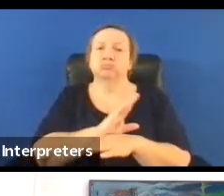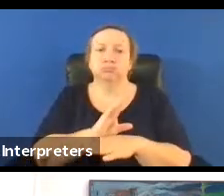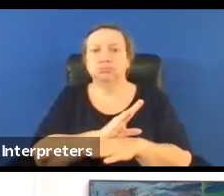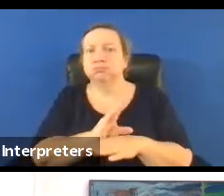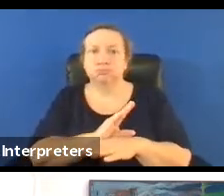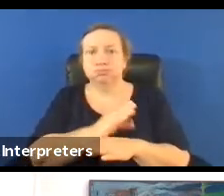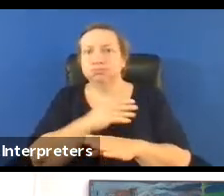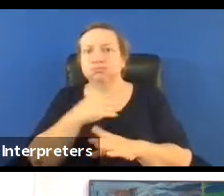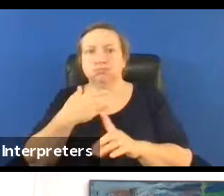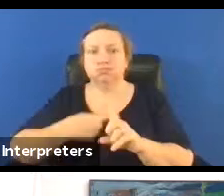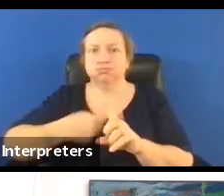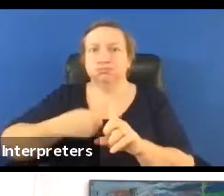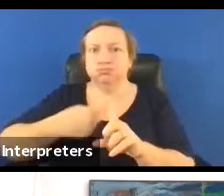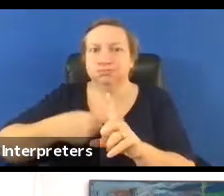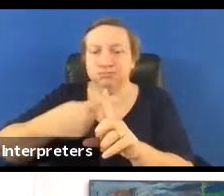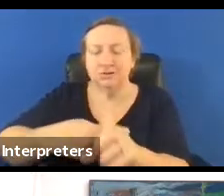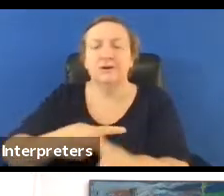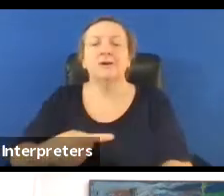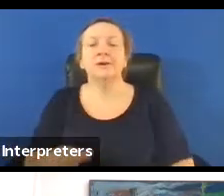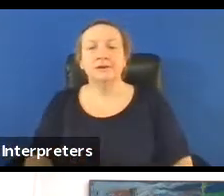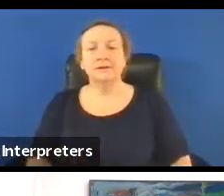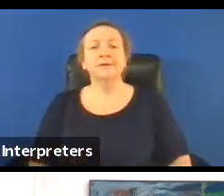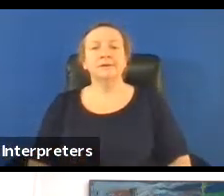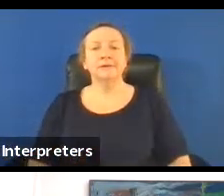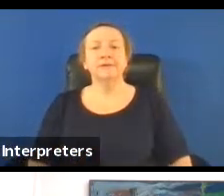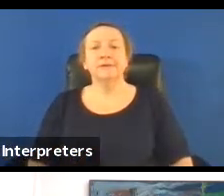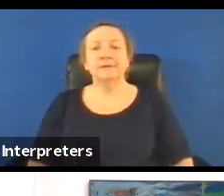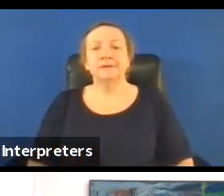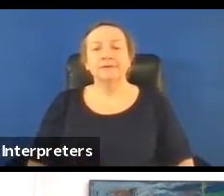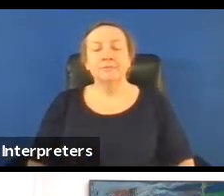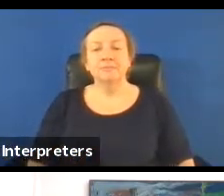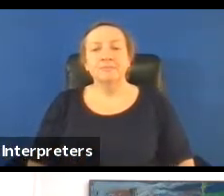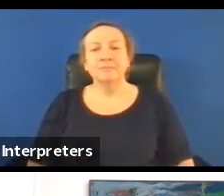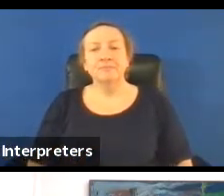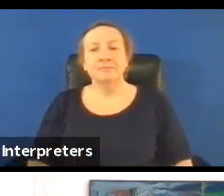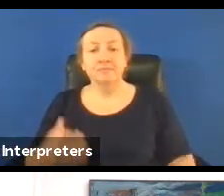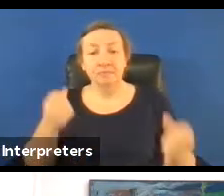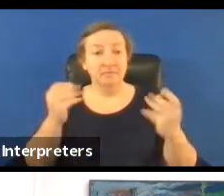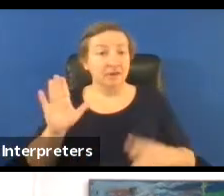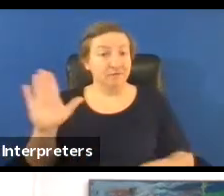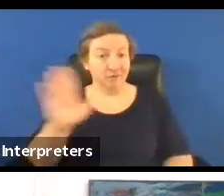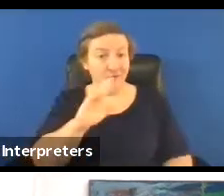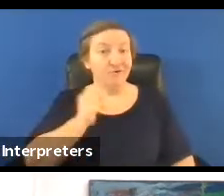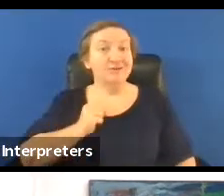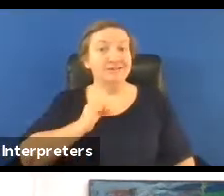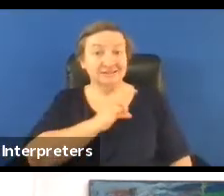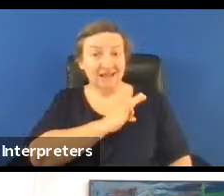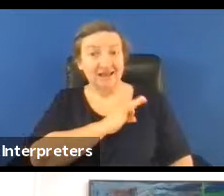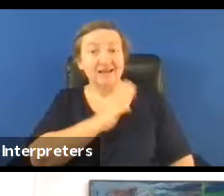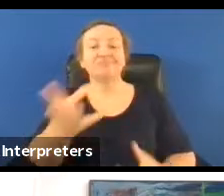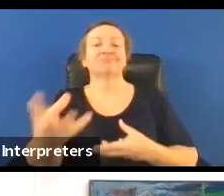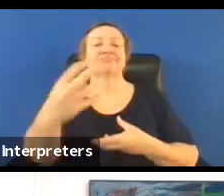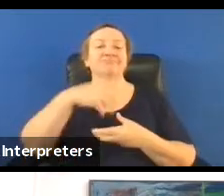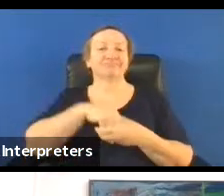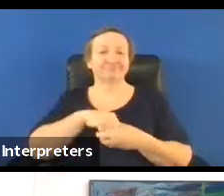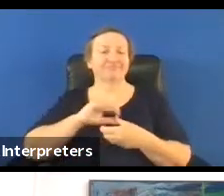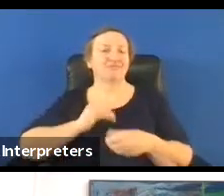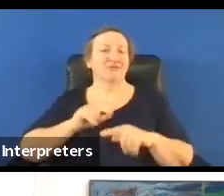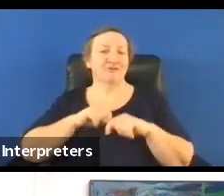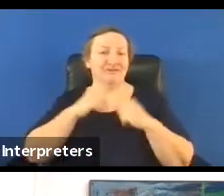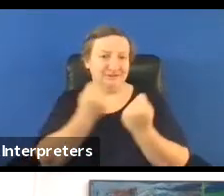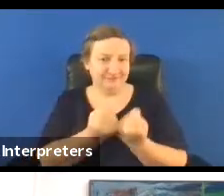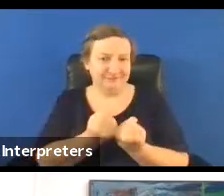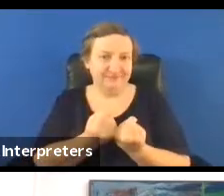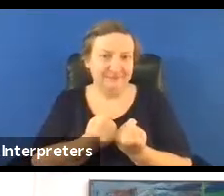months. We've embedded a number of your staff members into our team